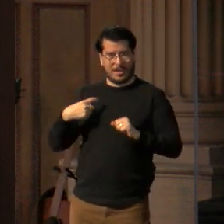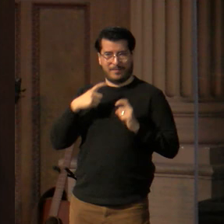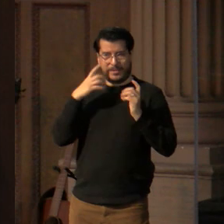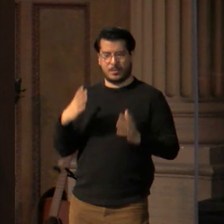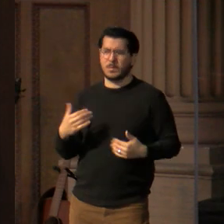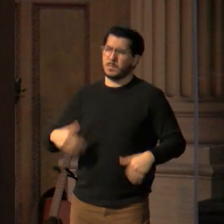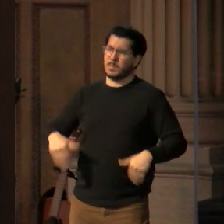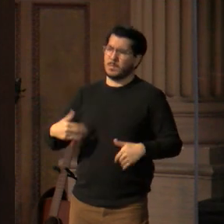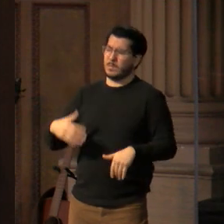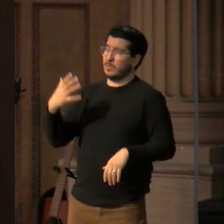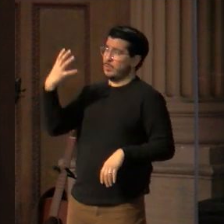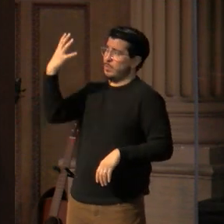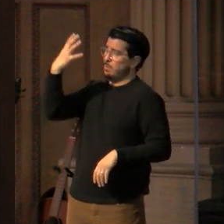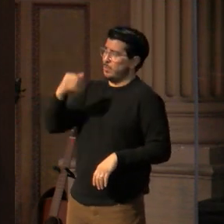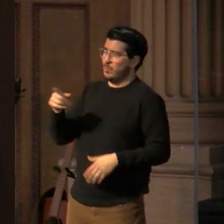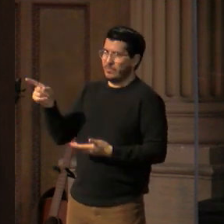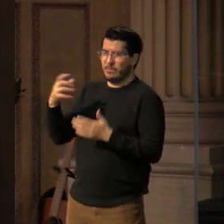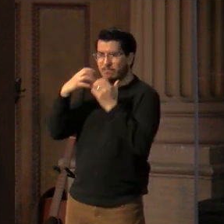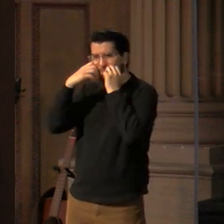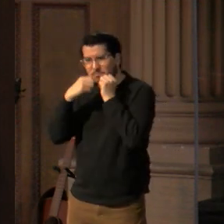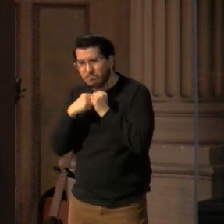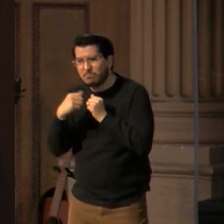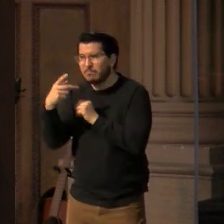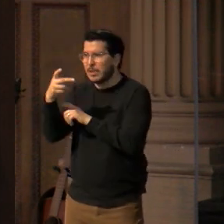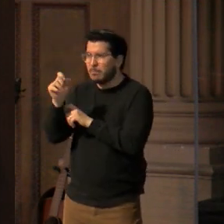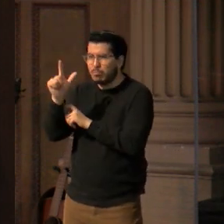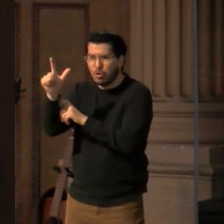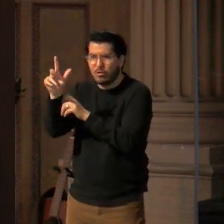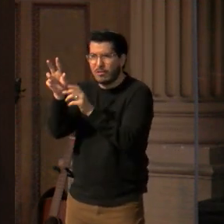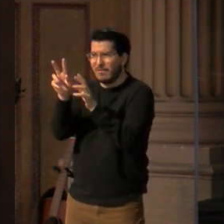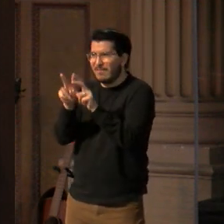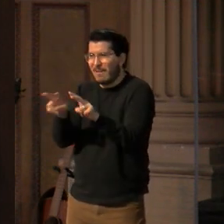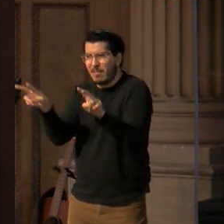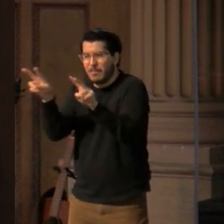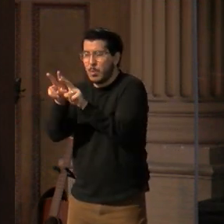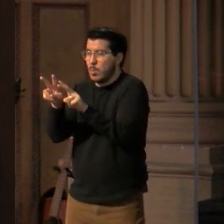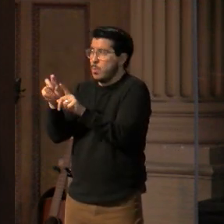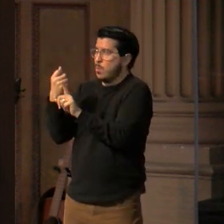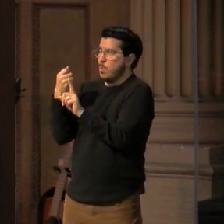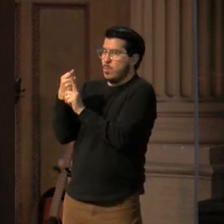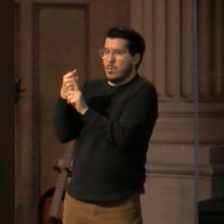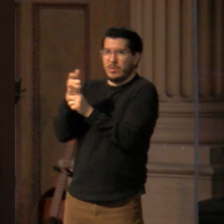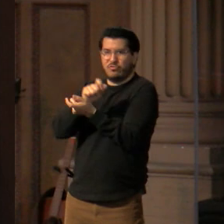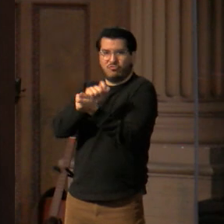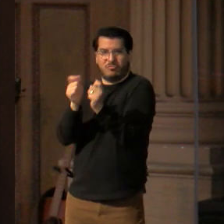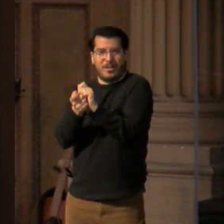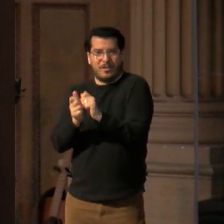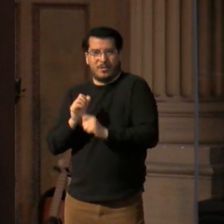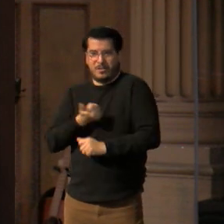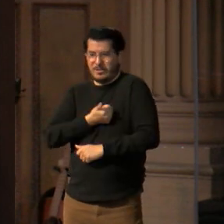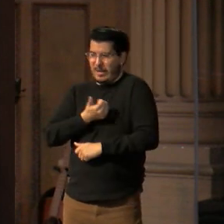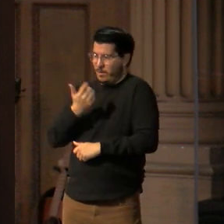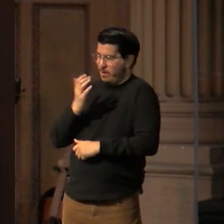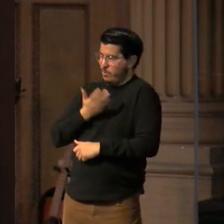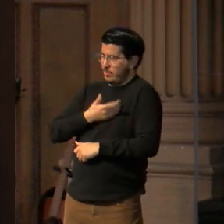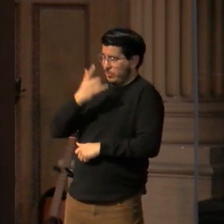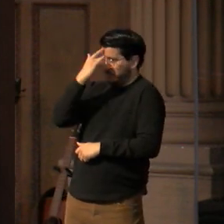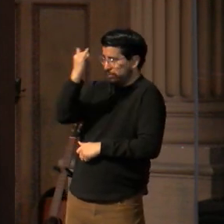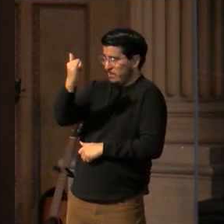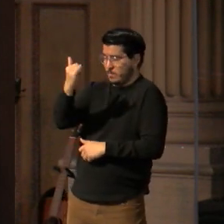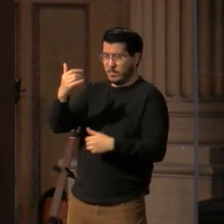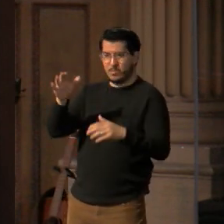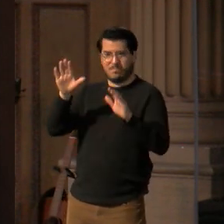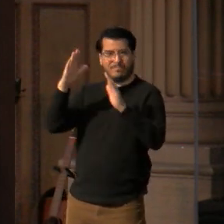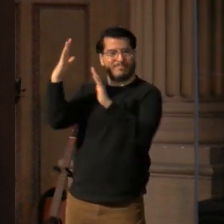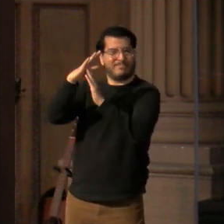I mean, it is the pearl of great price. It's the thing that changes our eternity. It's the greatest gift ever given. It's far more valuable